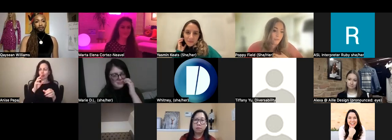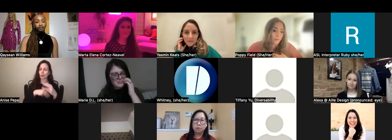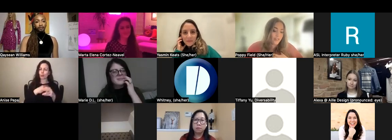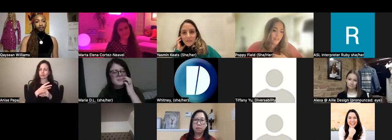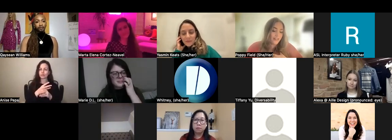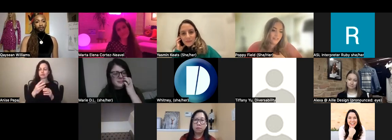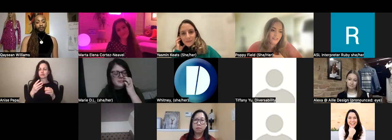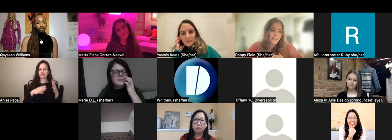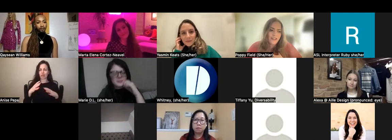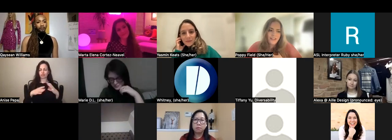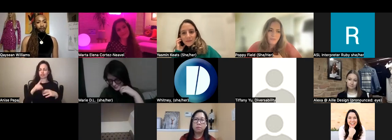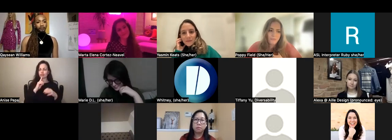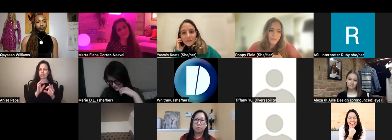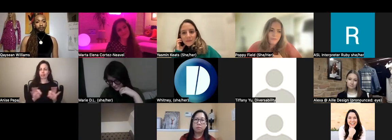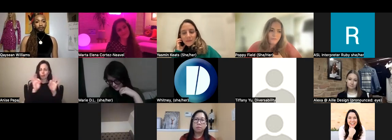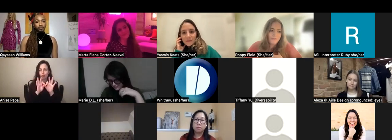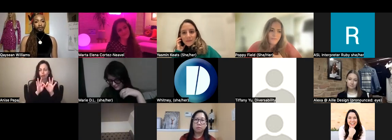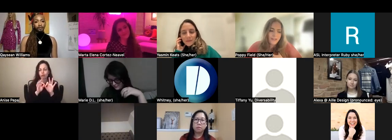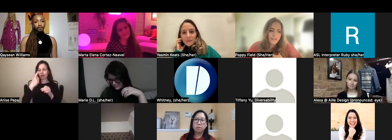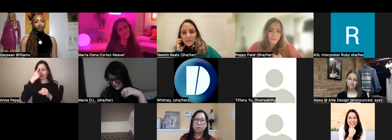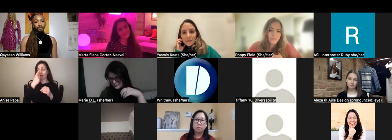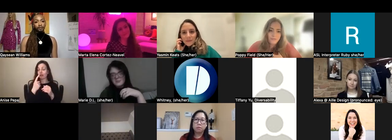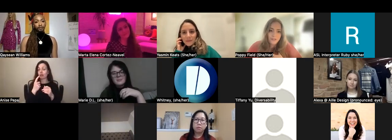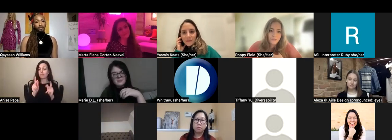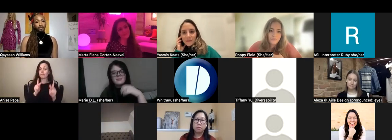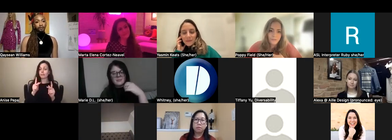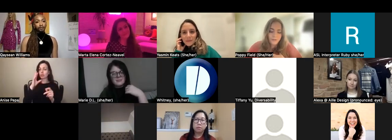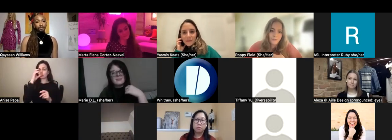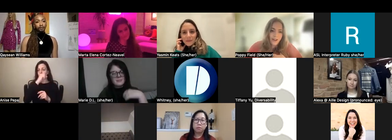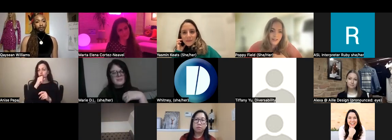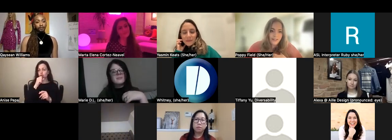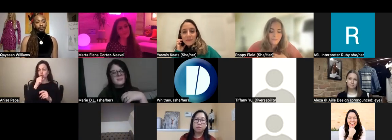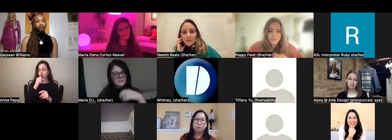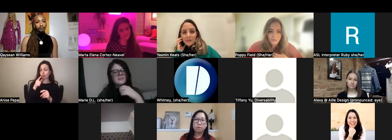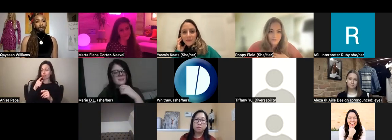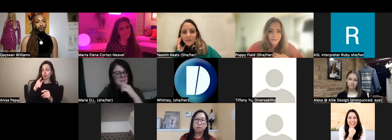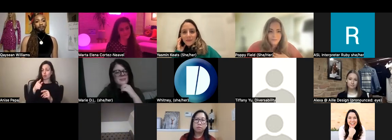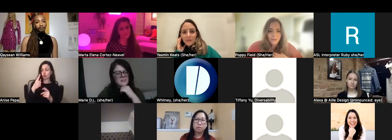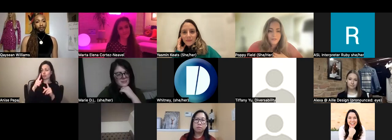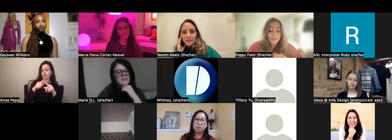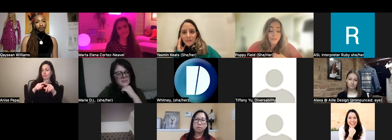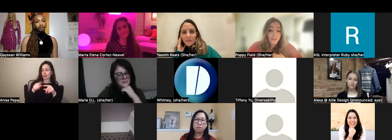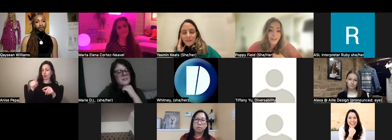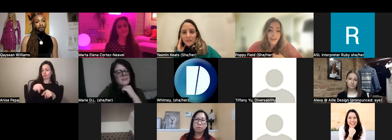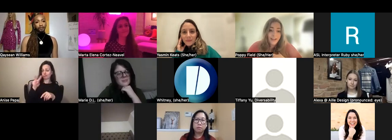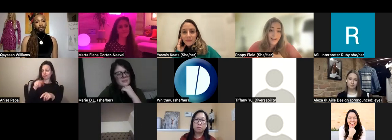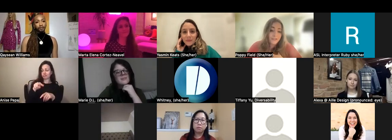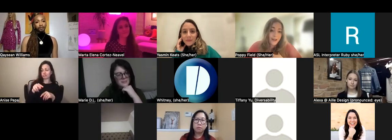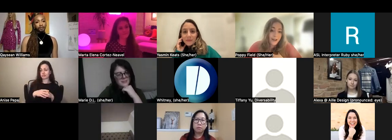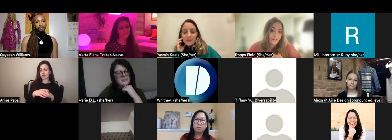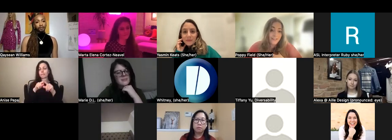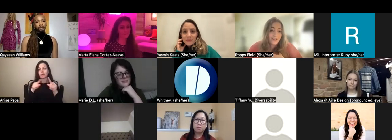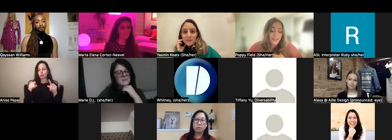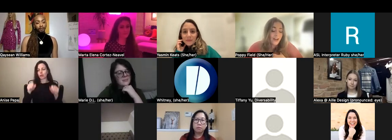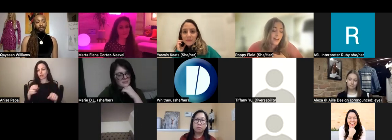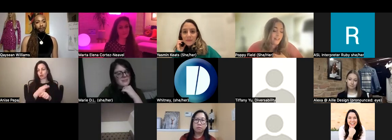so important. I think people make assumptions on you based by what you wear, which is awful, but also you can use that as a